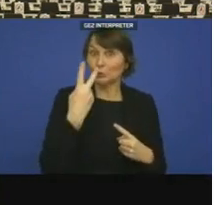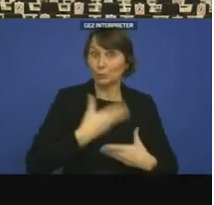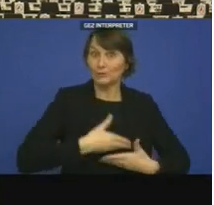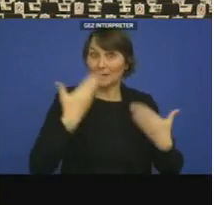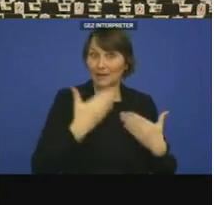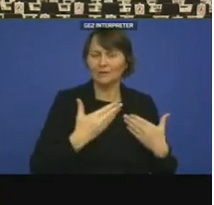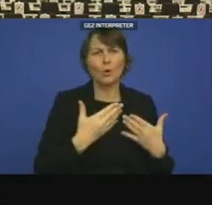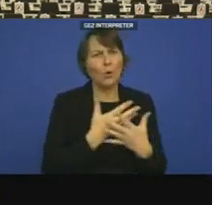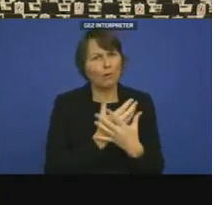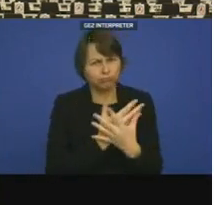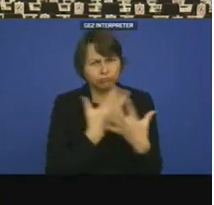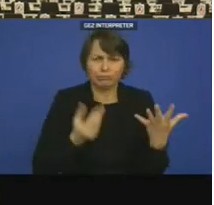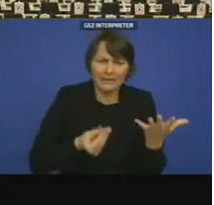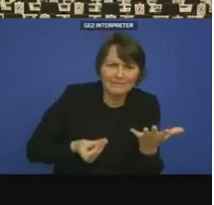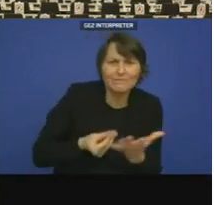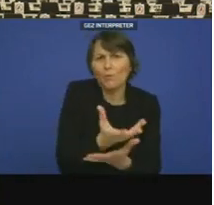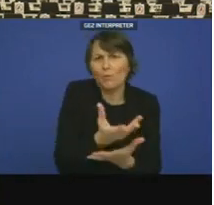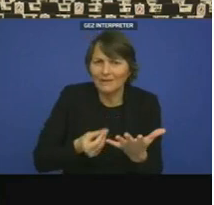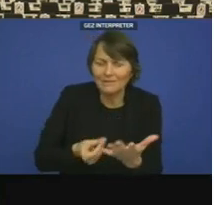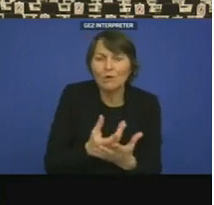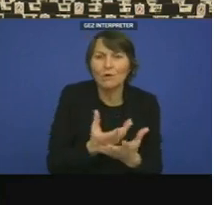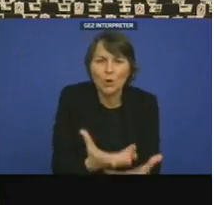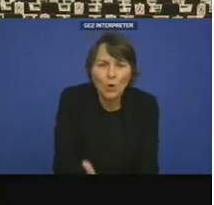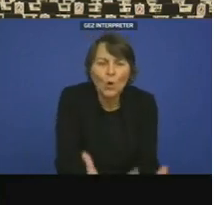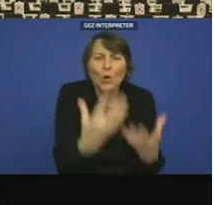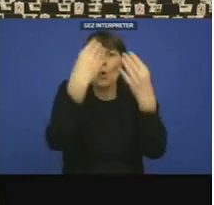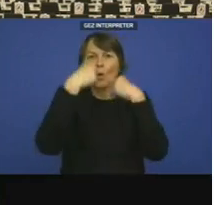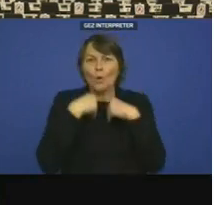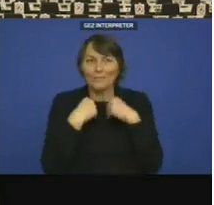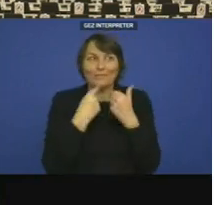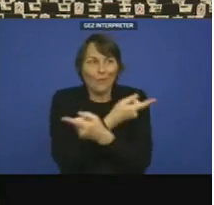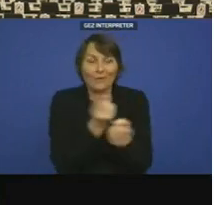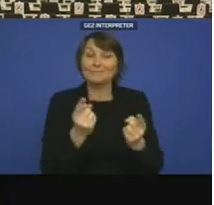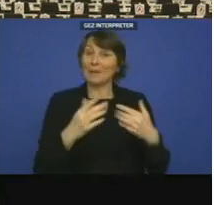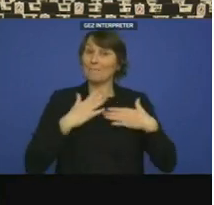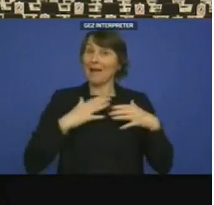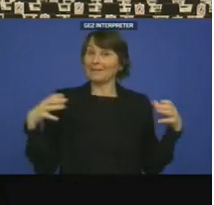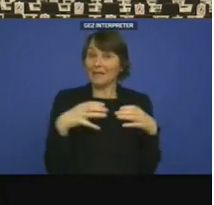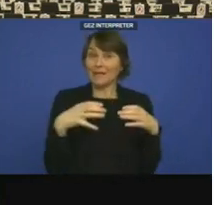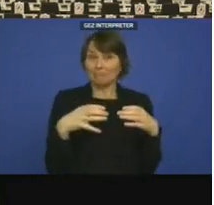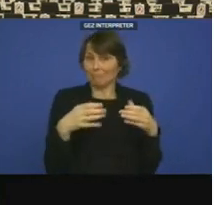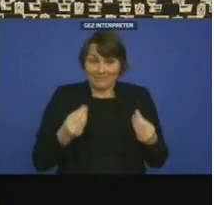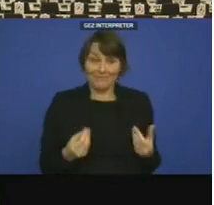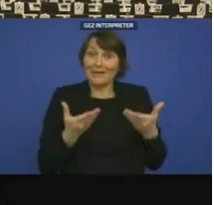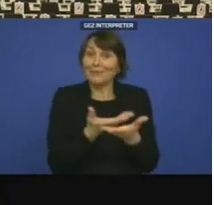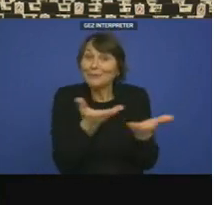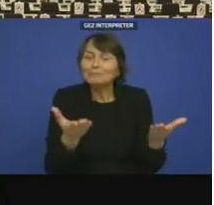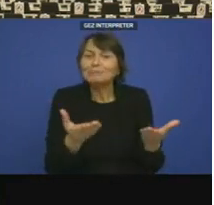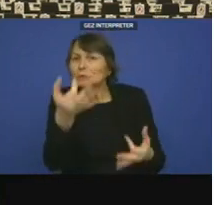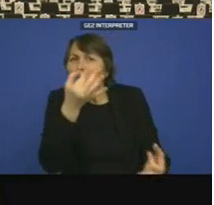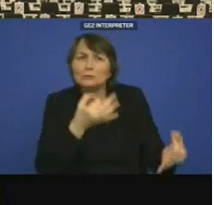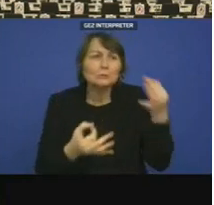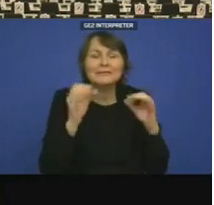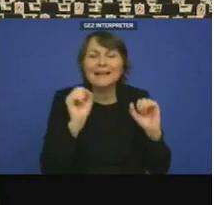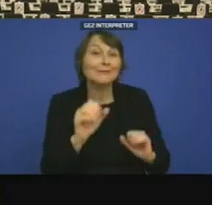to digest. My team is here to answer all your questions. I look forward to your ideas and